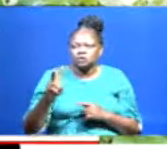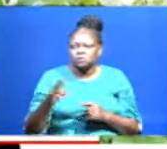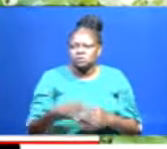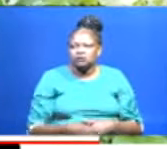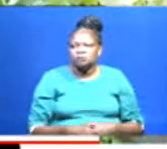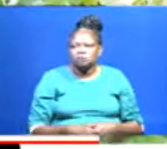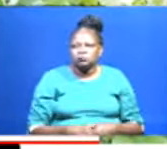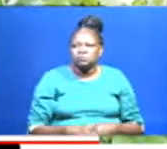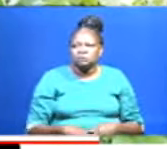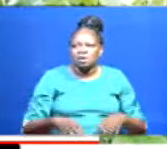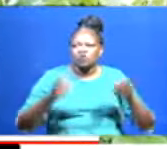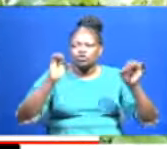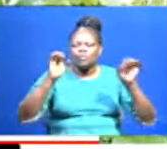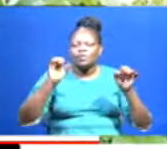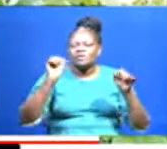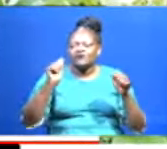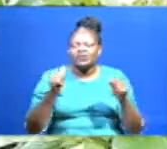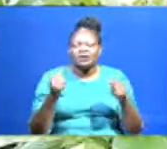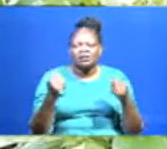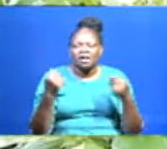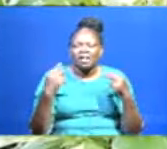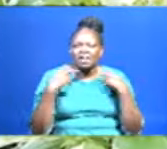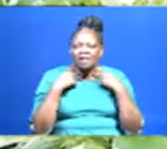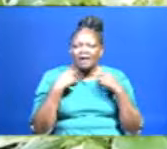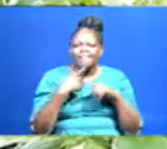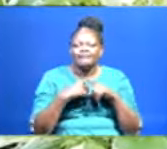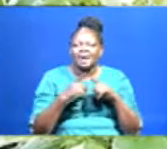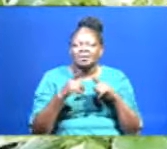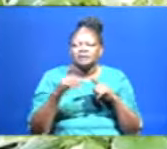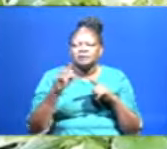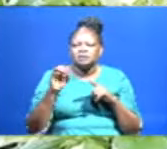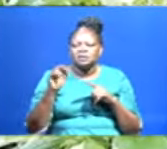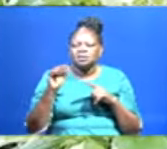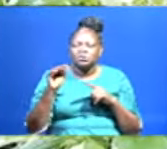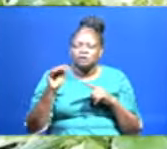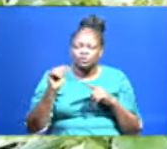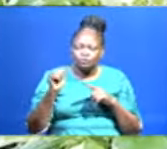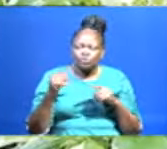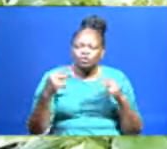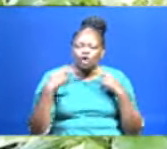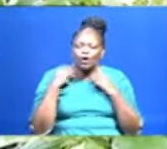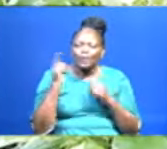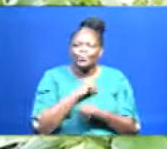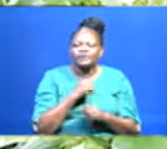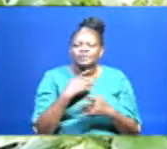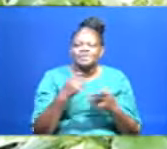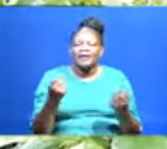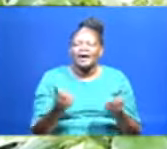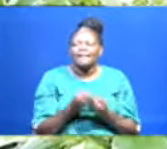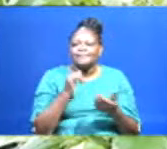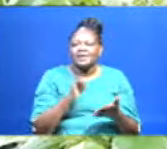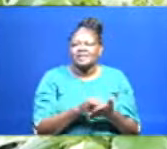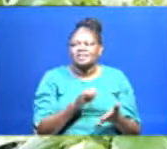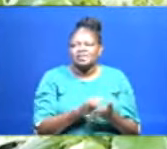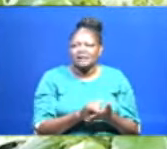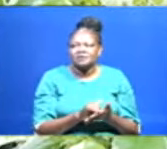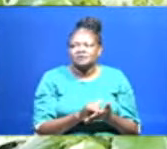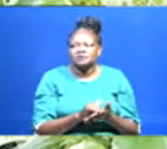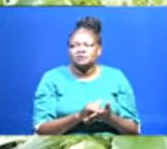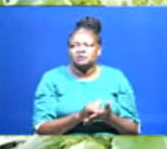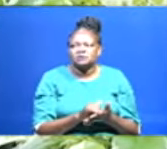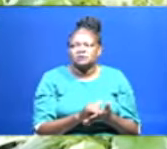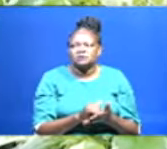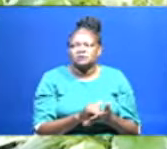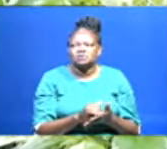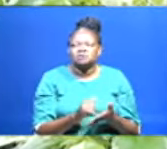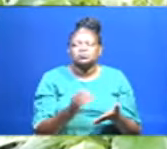colonized, but Eritrea was an Italian colony. So something happens that they marched now and became part